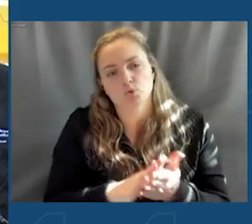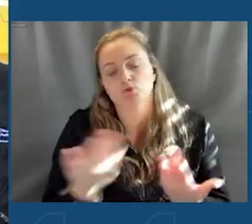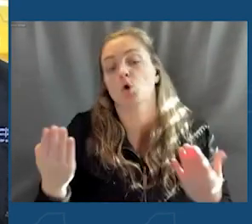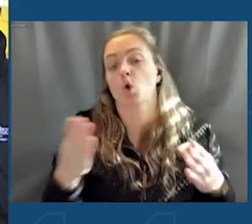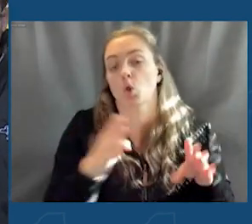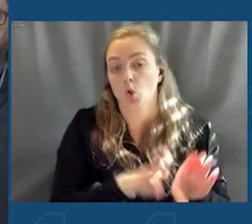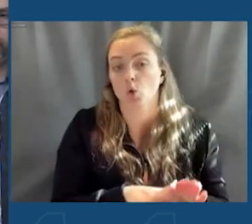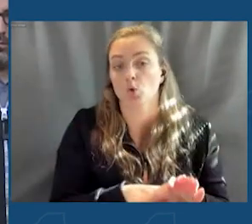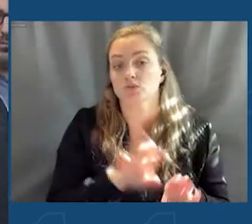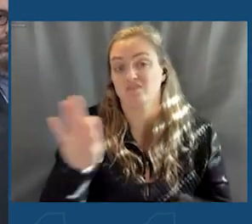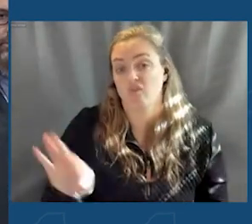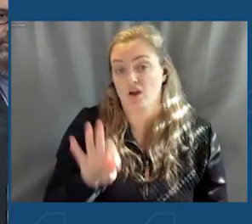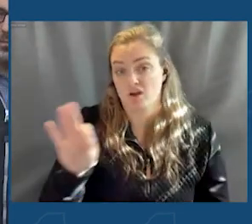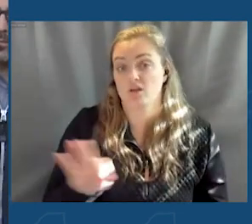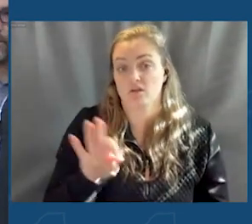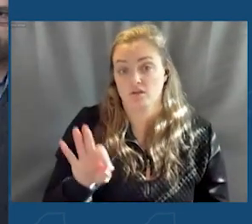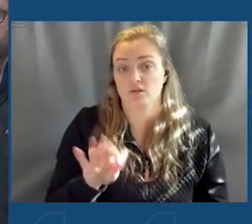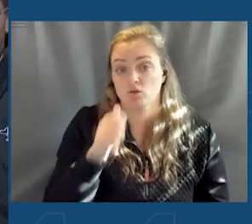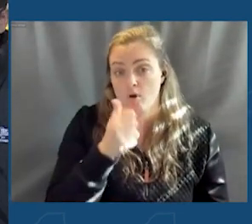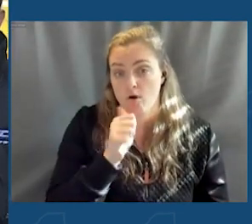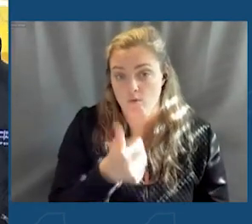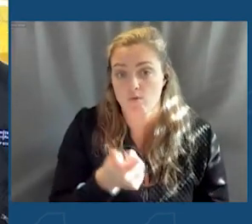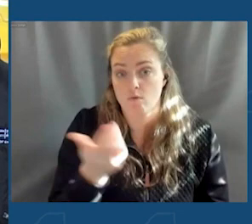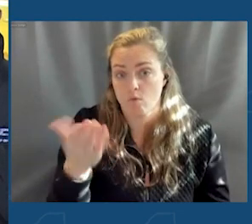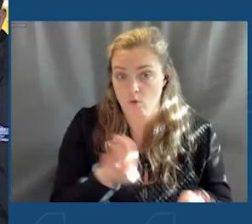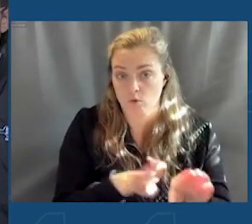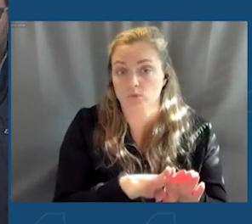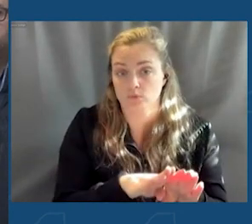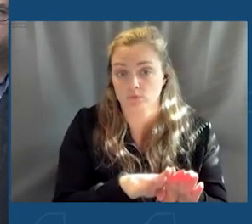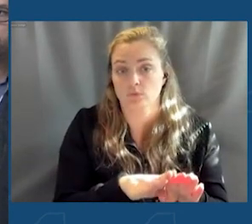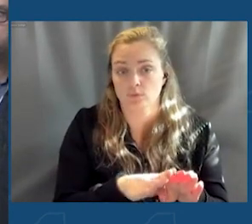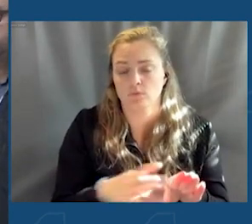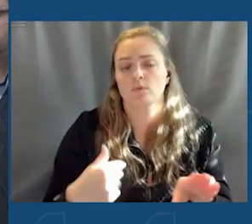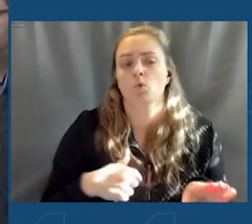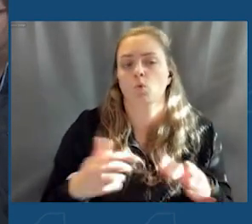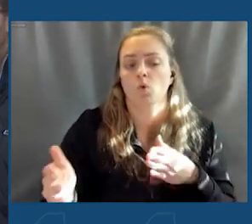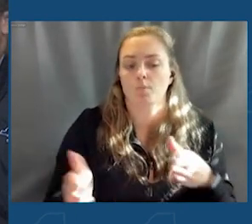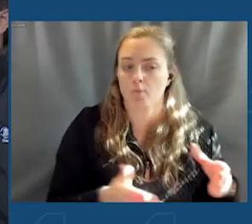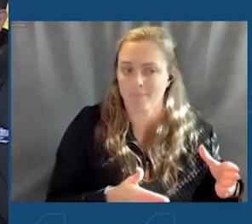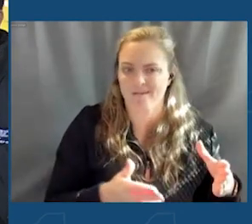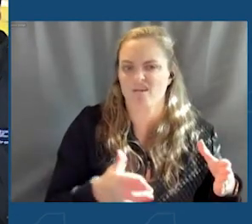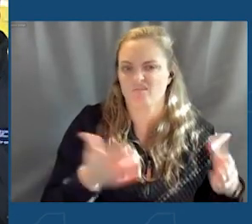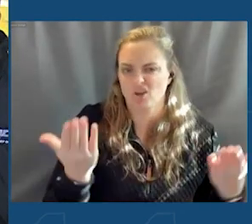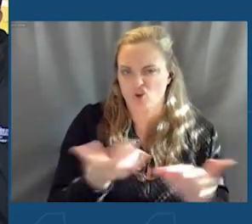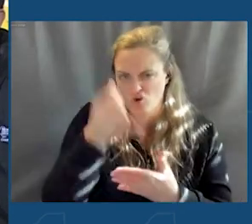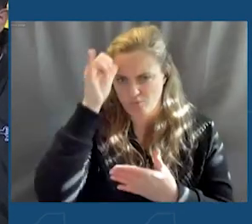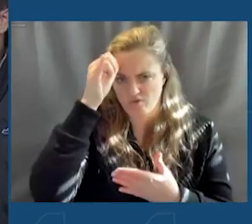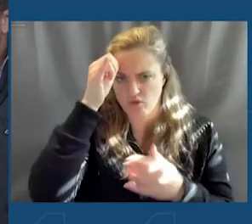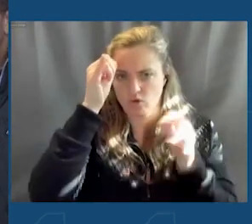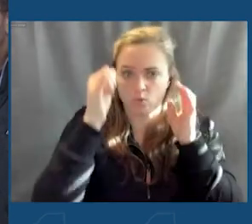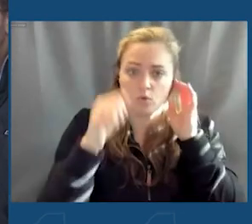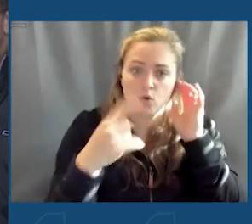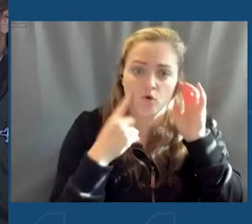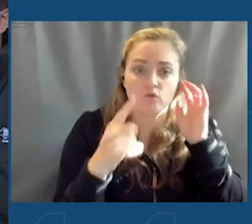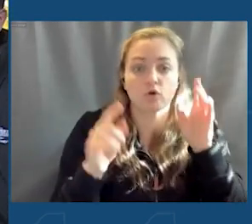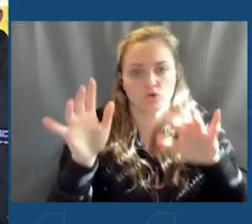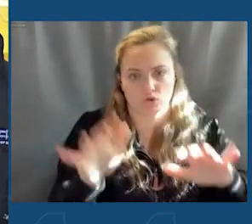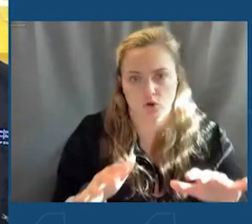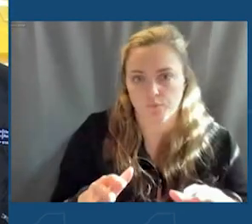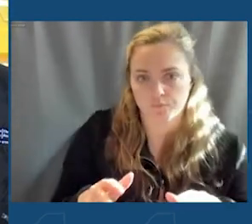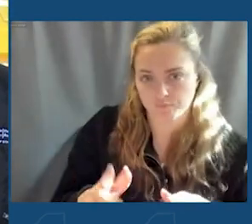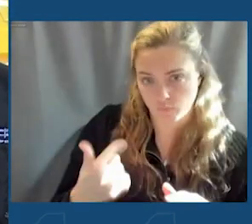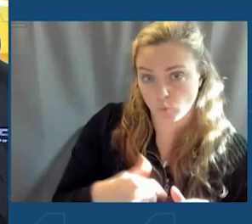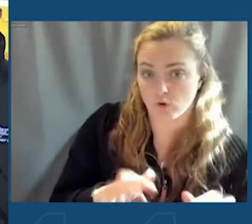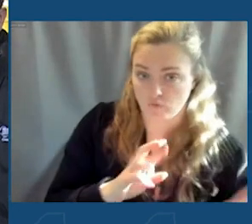closed on Friday. We are prepared in the City of Buffalo for this storm. I want to recognize